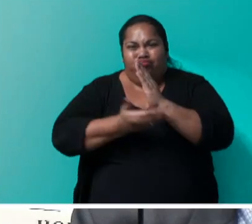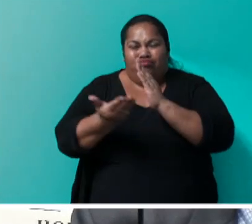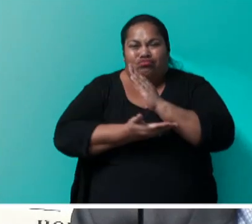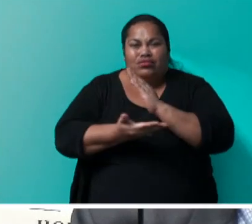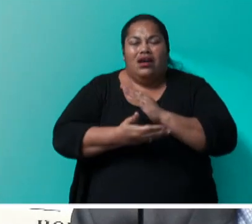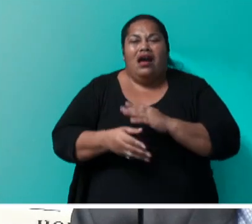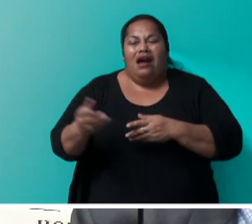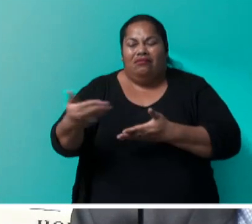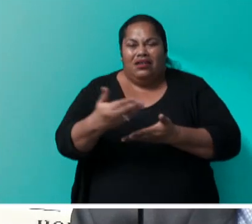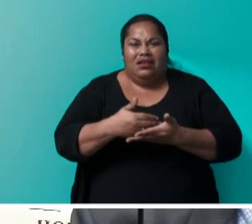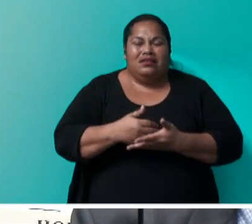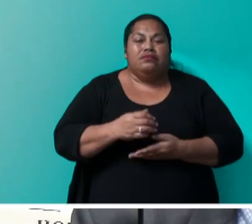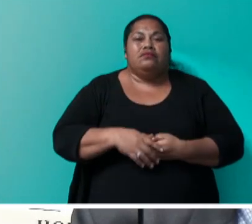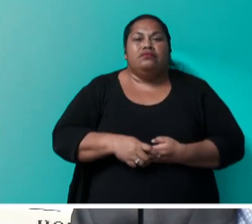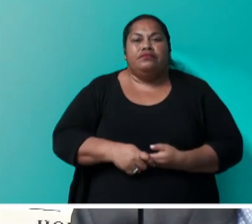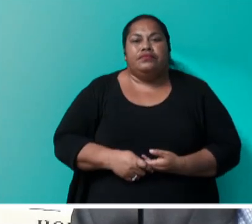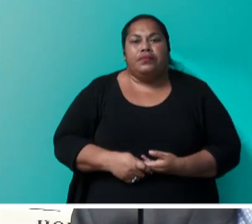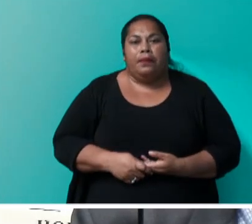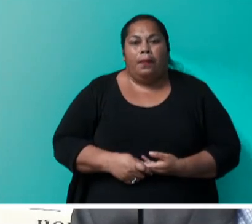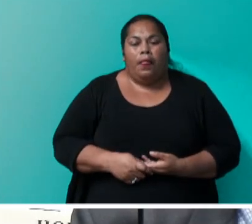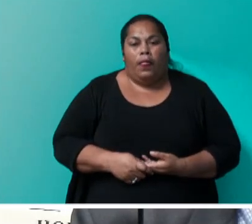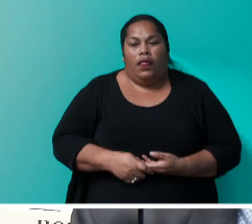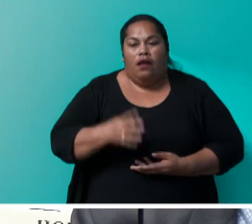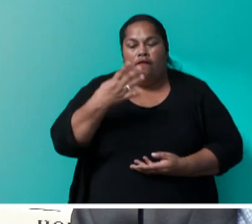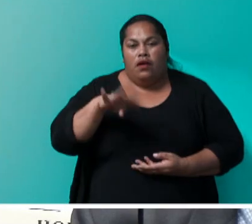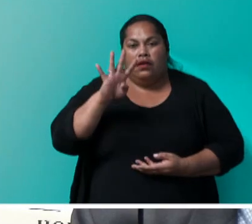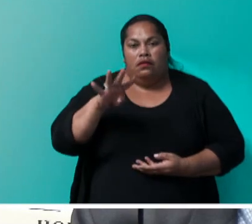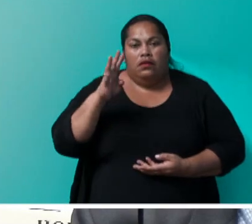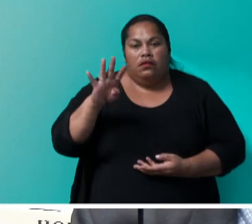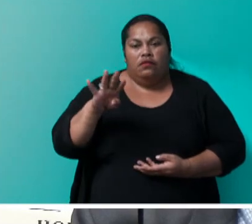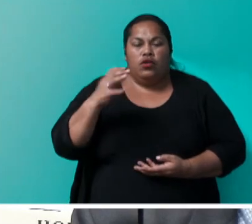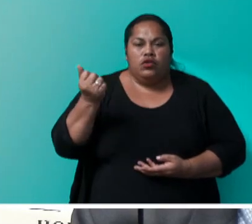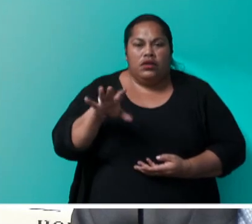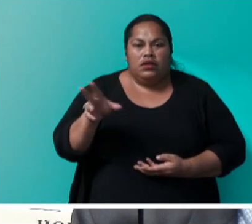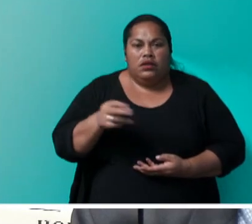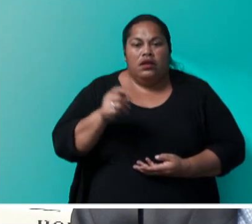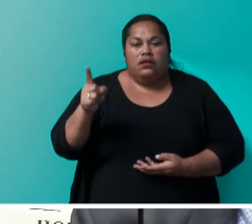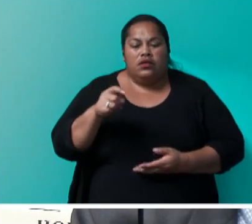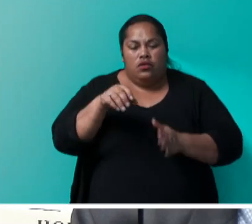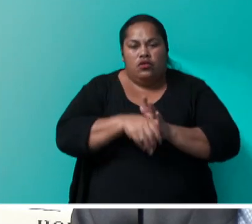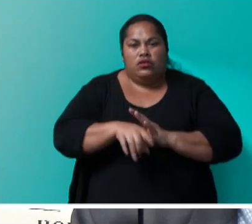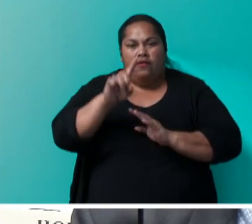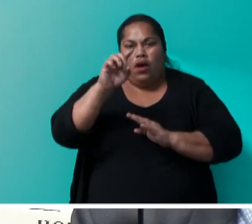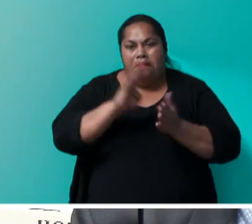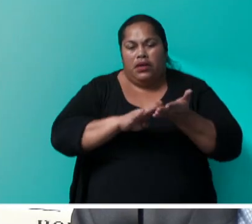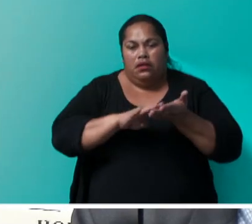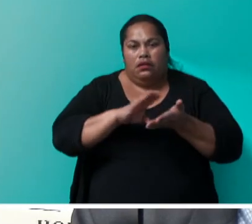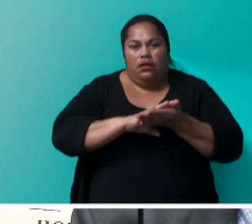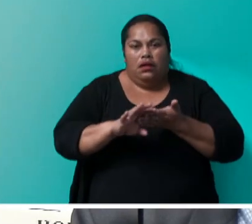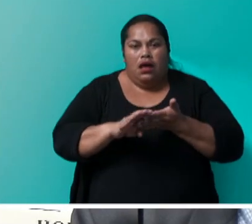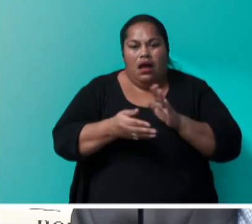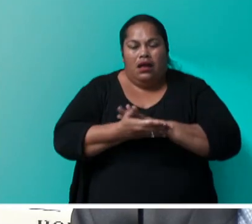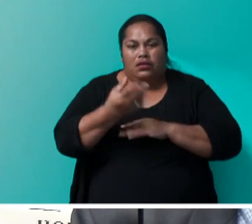support these growers, Mr. Speaker, 44 new cage beans were fabricated at a cost of $1 billion under